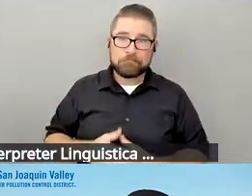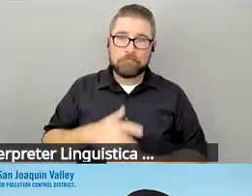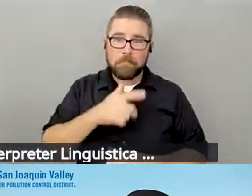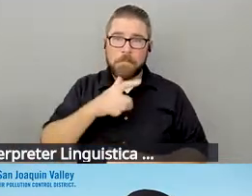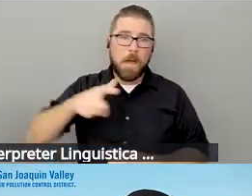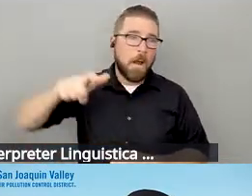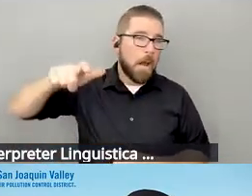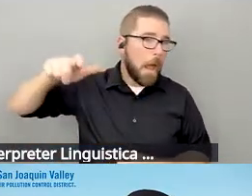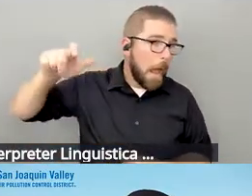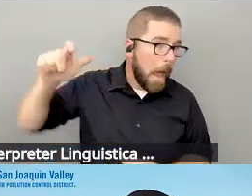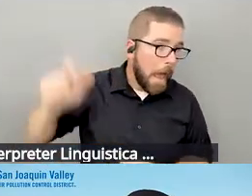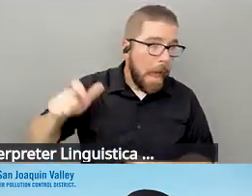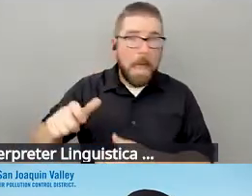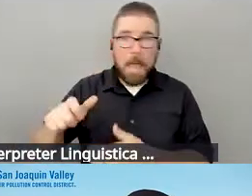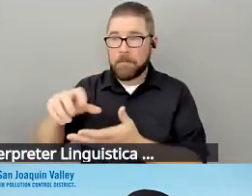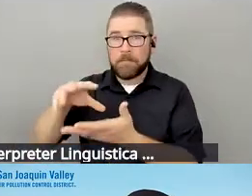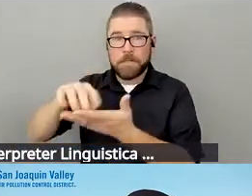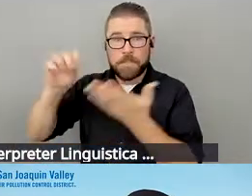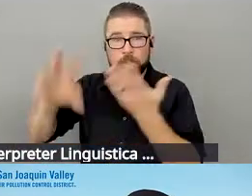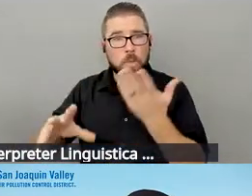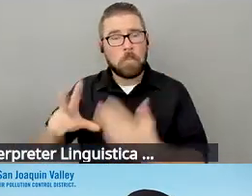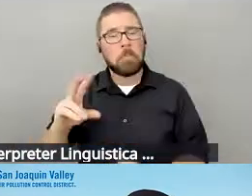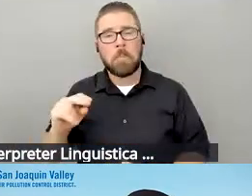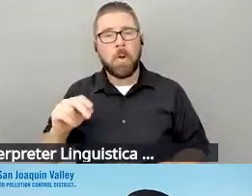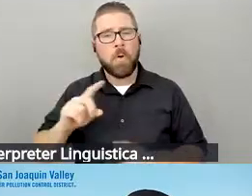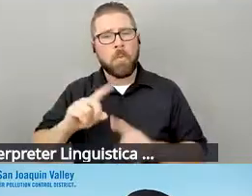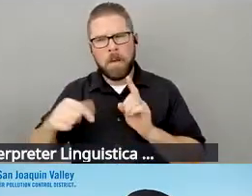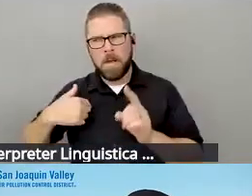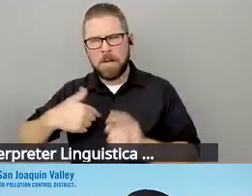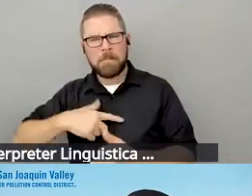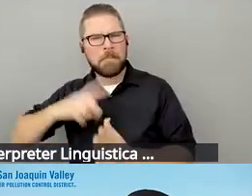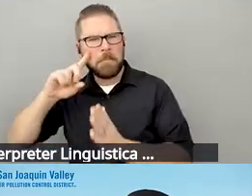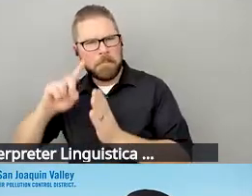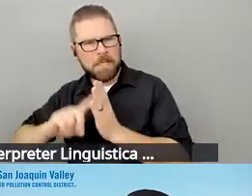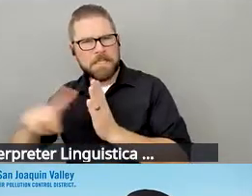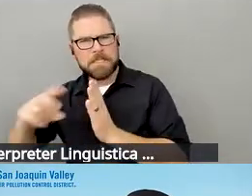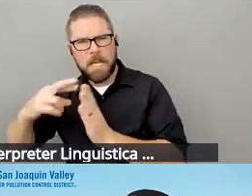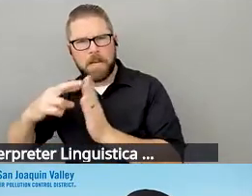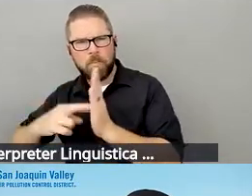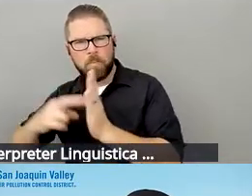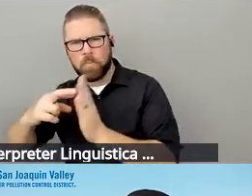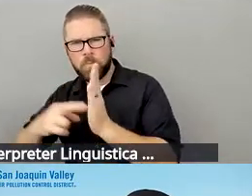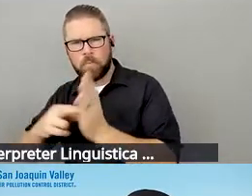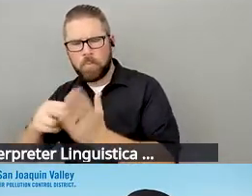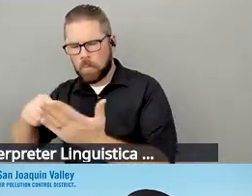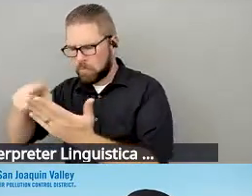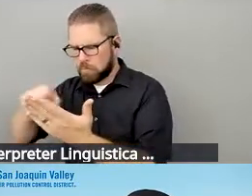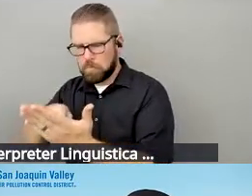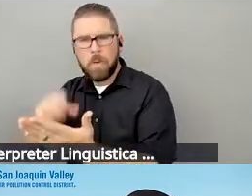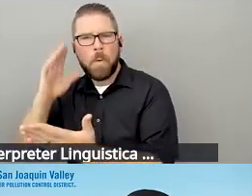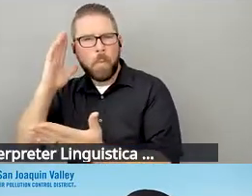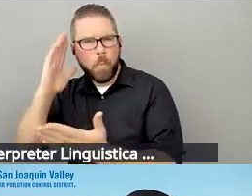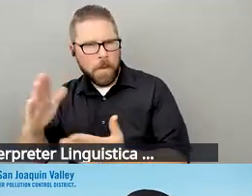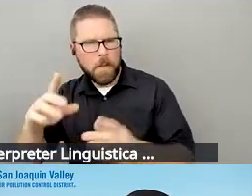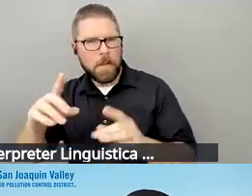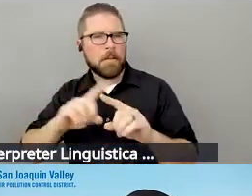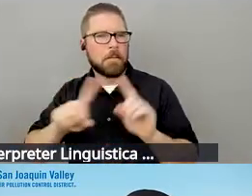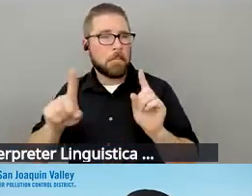believe, to your point, but we'll follow up on those guidelines. And if should that be allowable, then that's also a group that we can definitely reach out to as